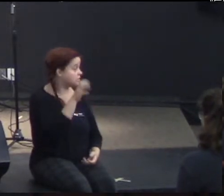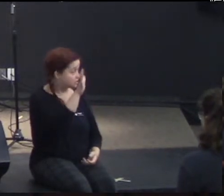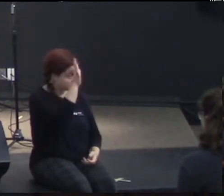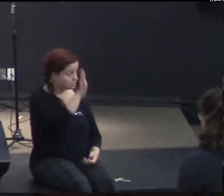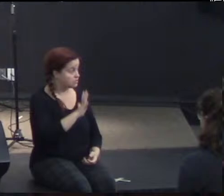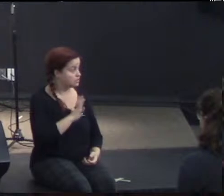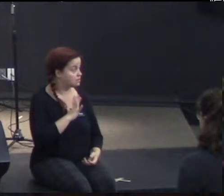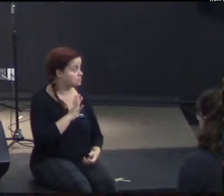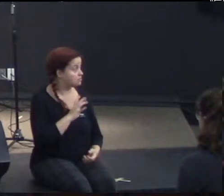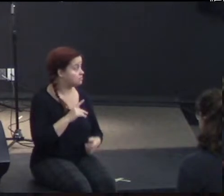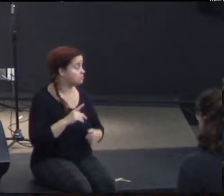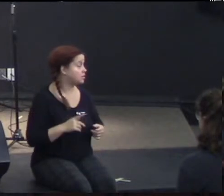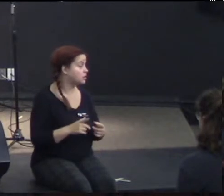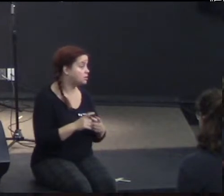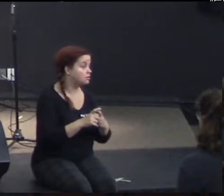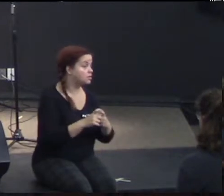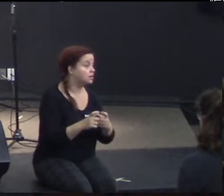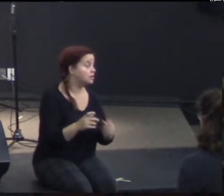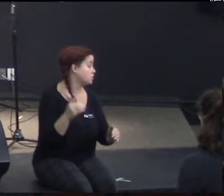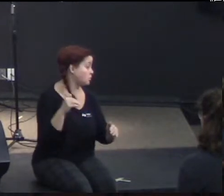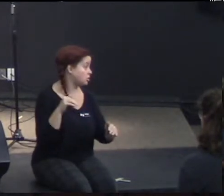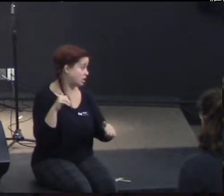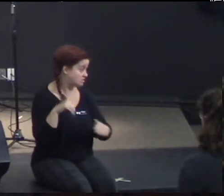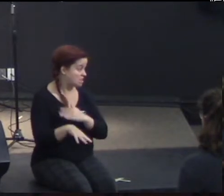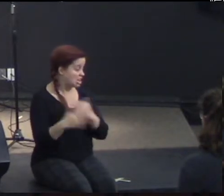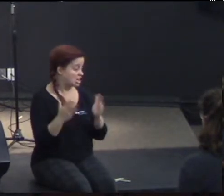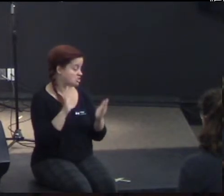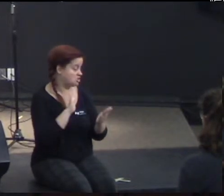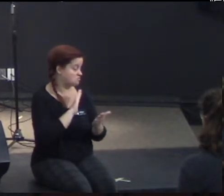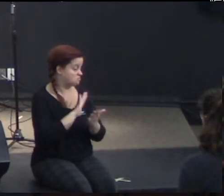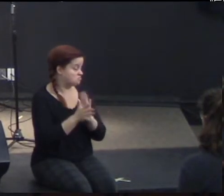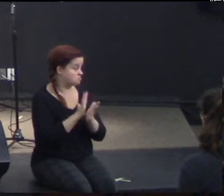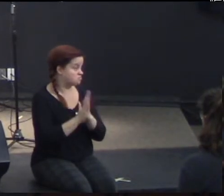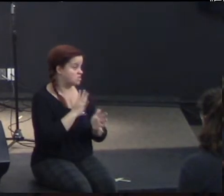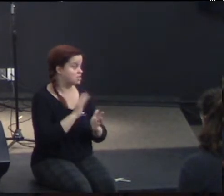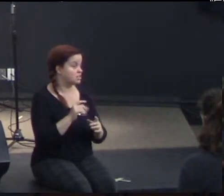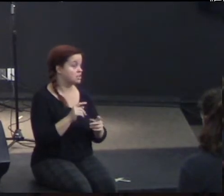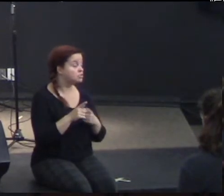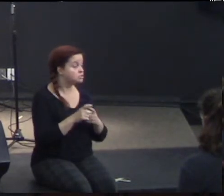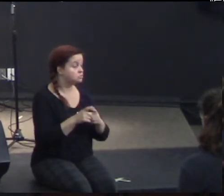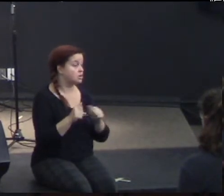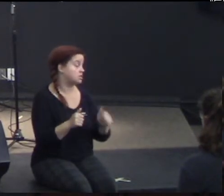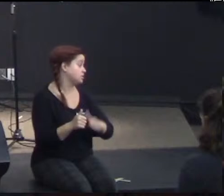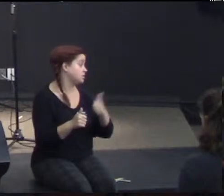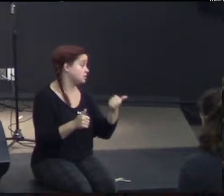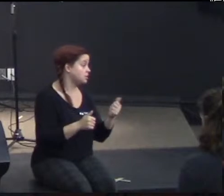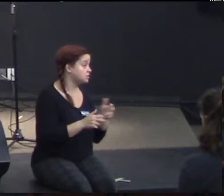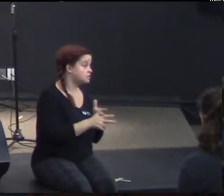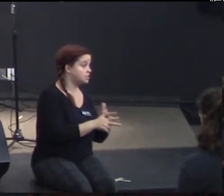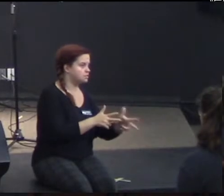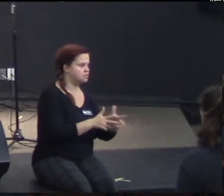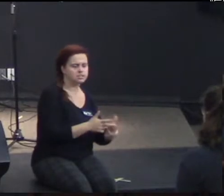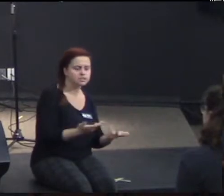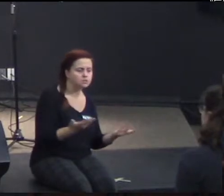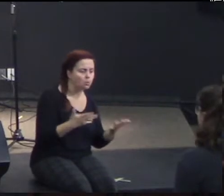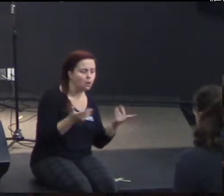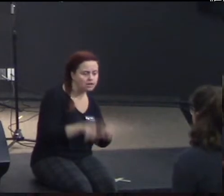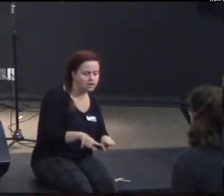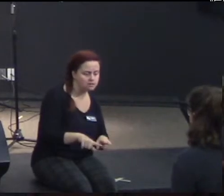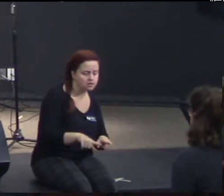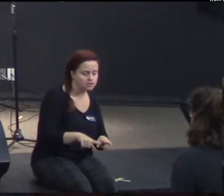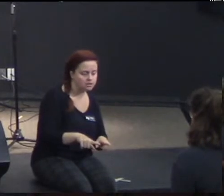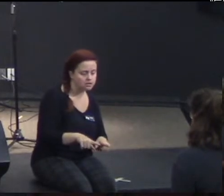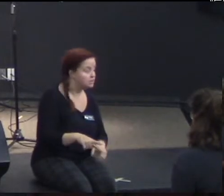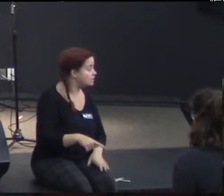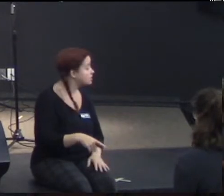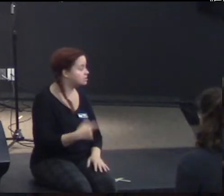into traffic. Probably smarter, I'm going to do that now. But he was running on the opposite side of the road. He ran up and said, "What was that?" I was like, "I don't know. Did you